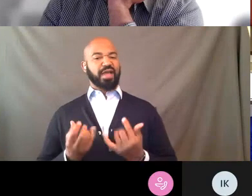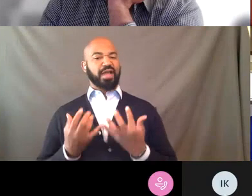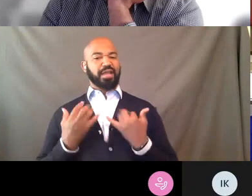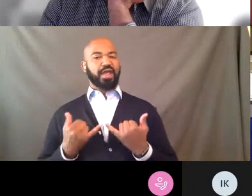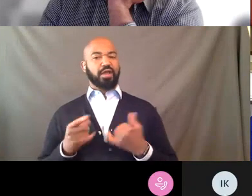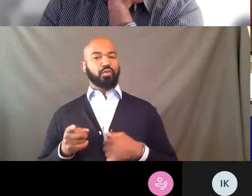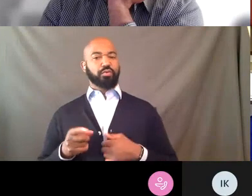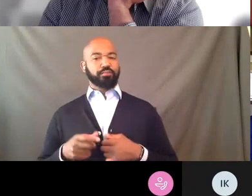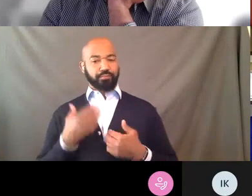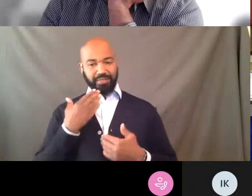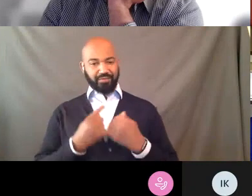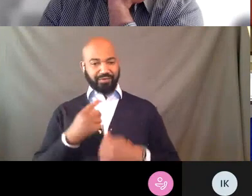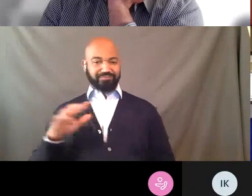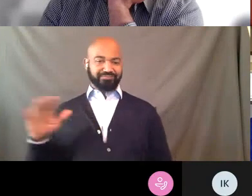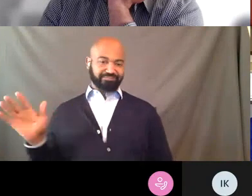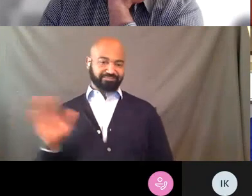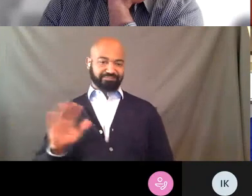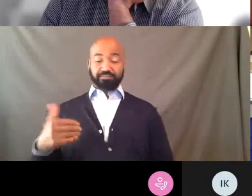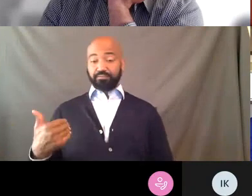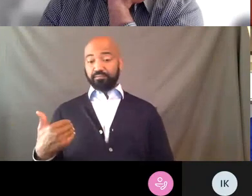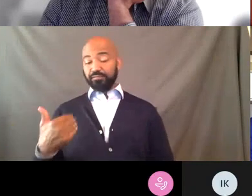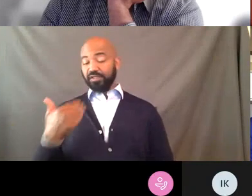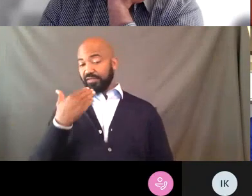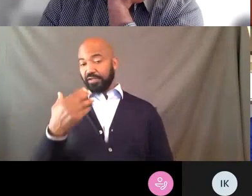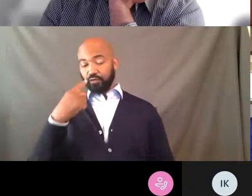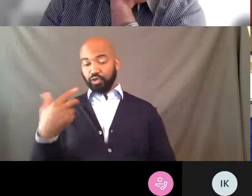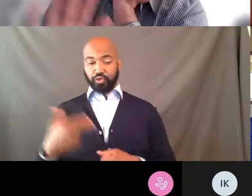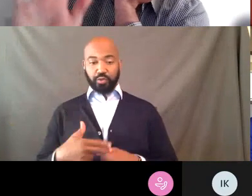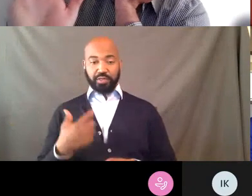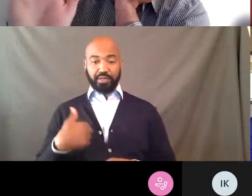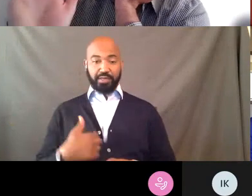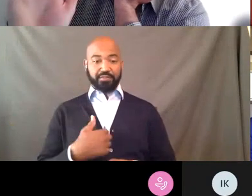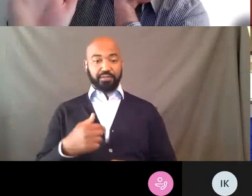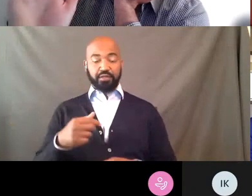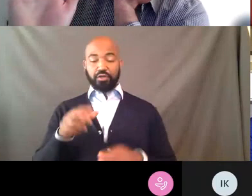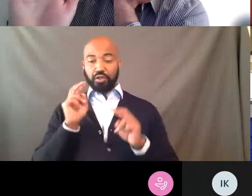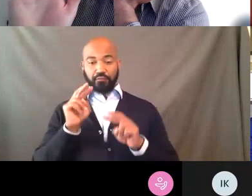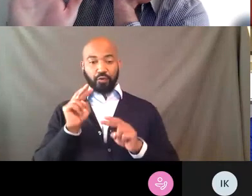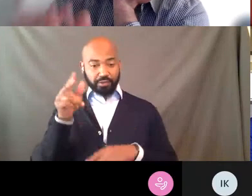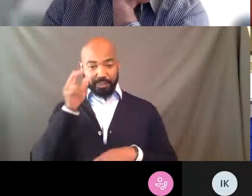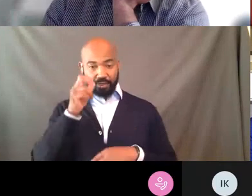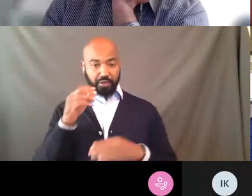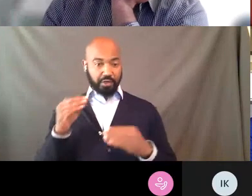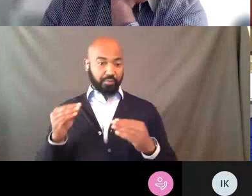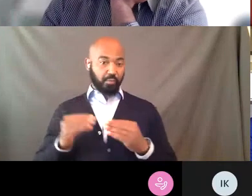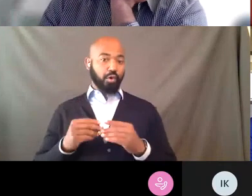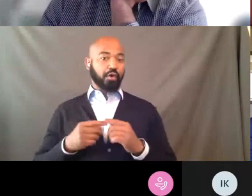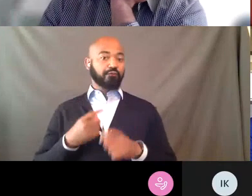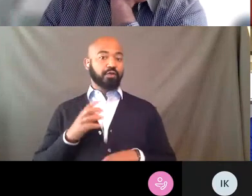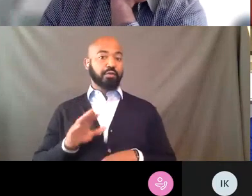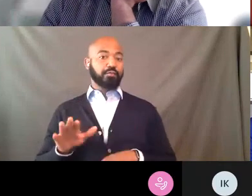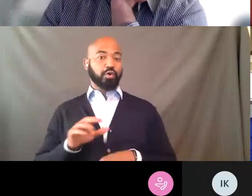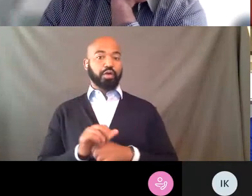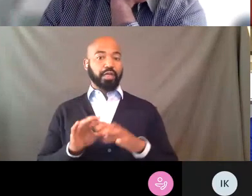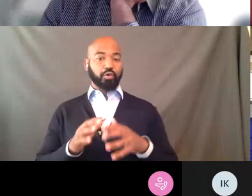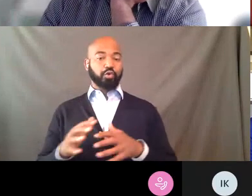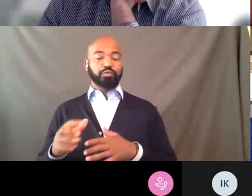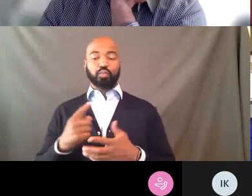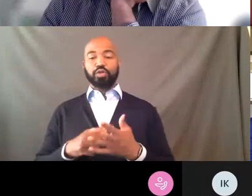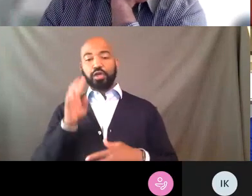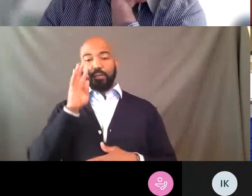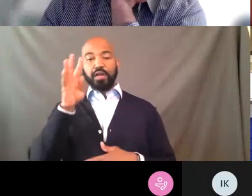thanks everyone for joining us, and I look forward to hearing more report out from working groups and what everybody's coming up with